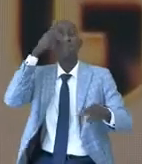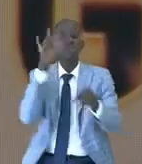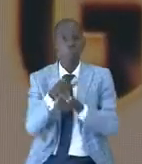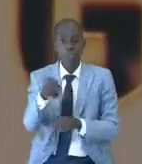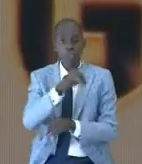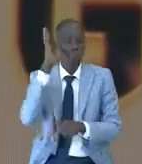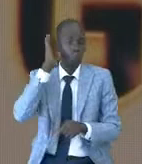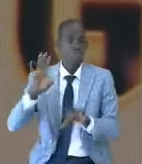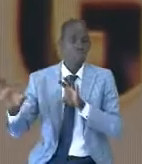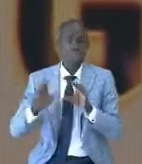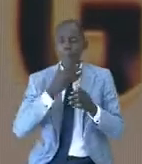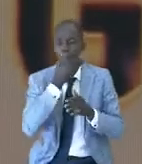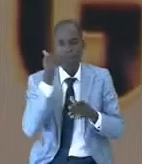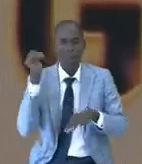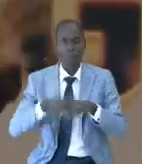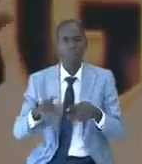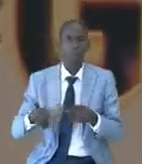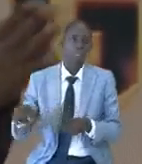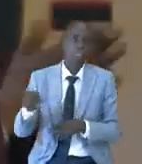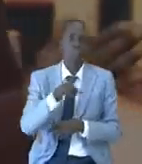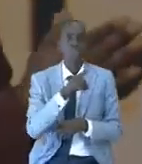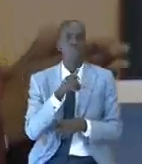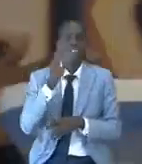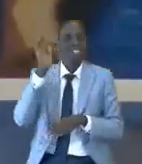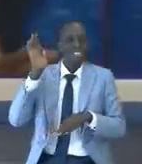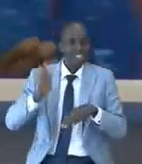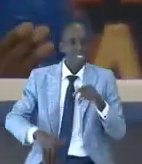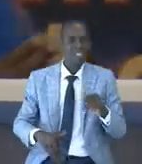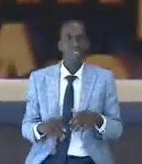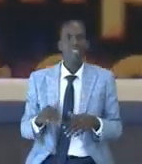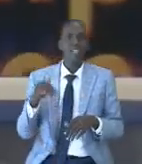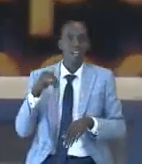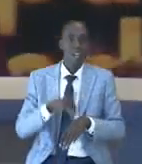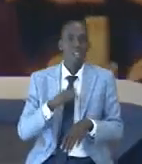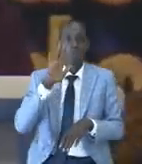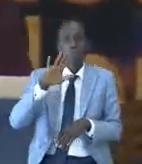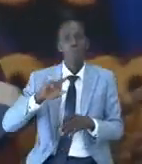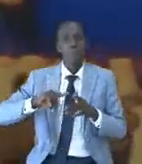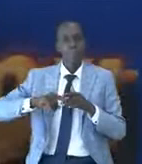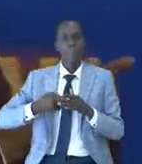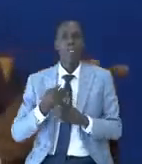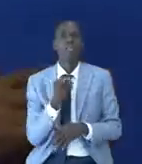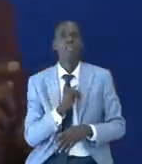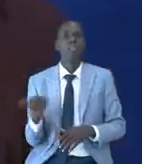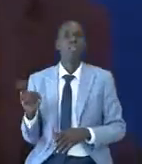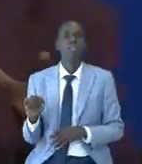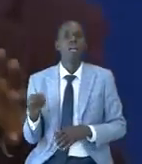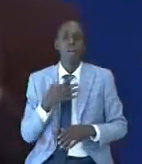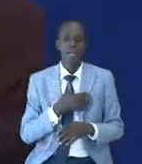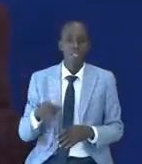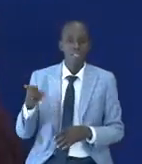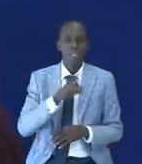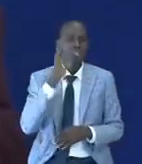do better unto you than at your beginnings. And ye